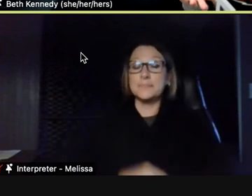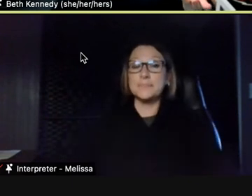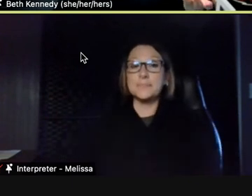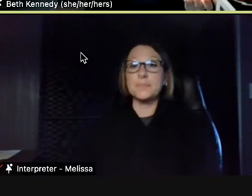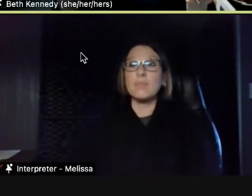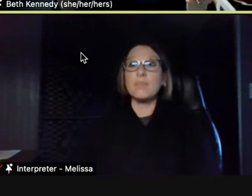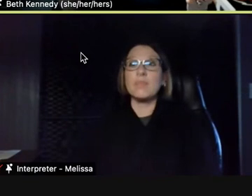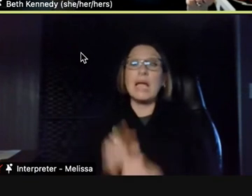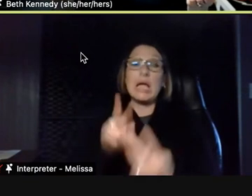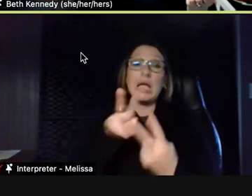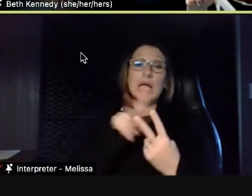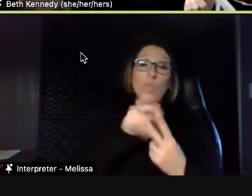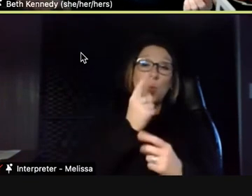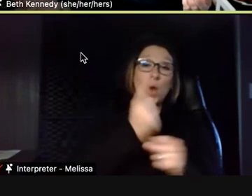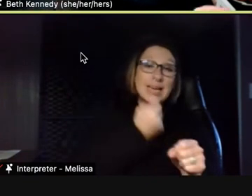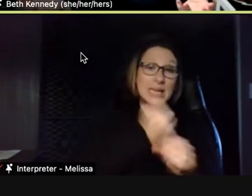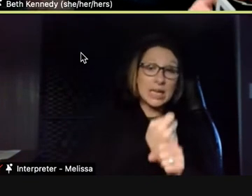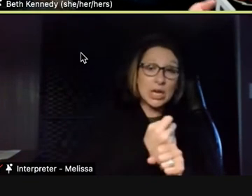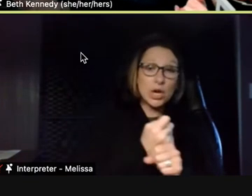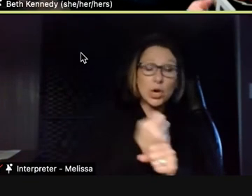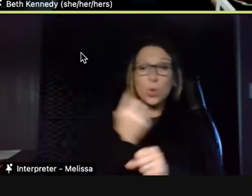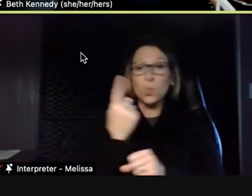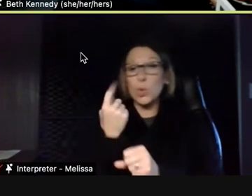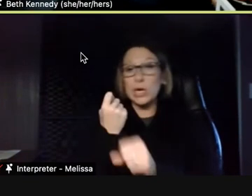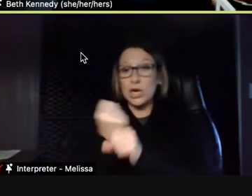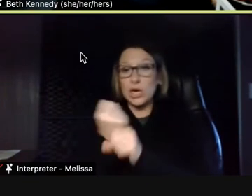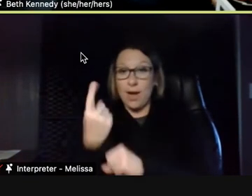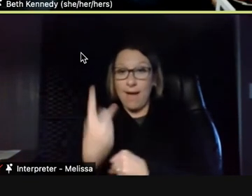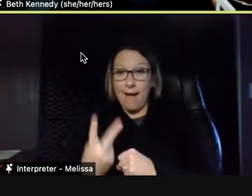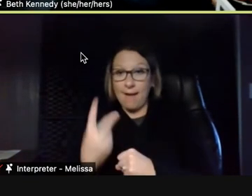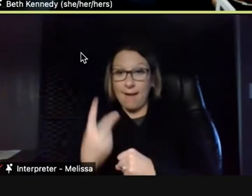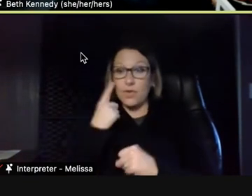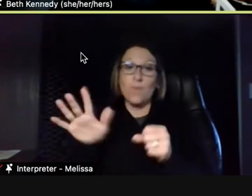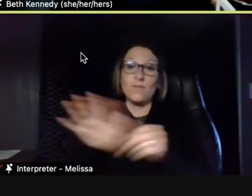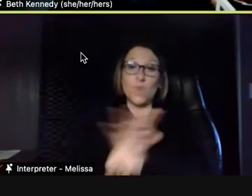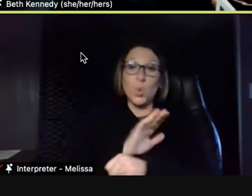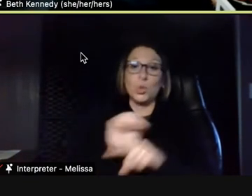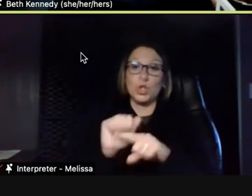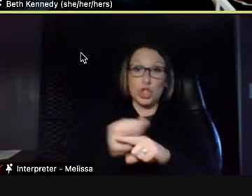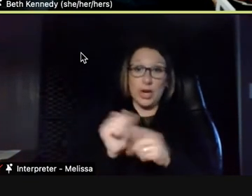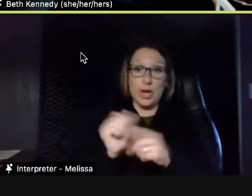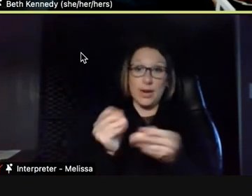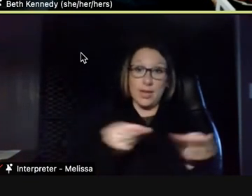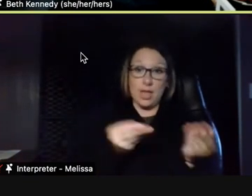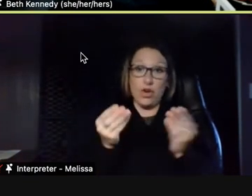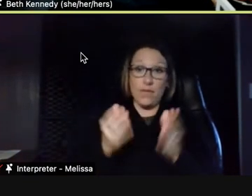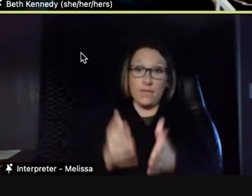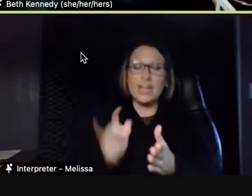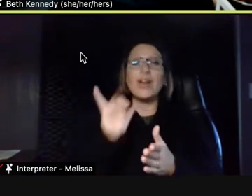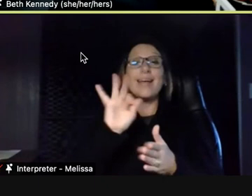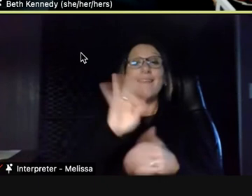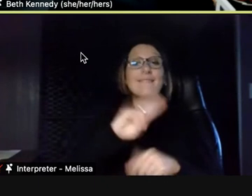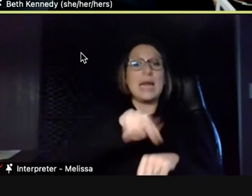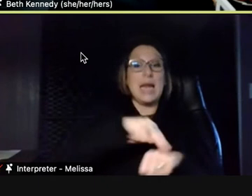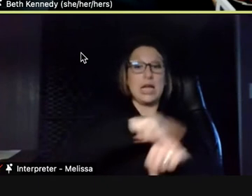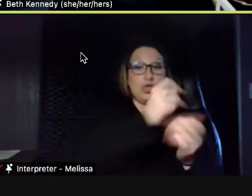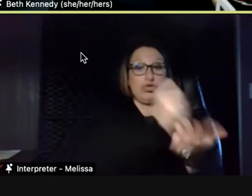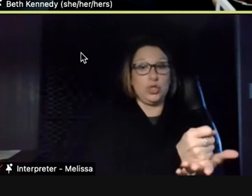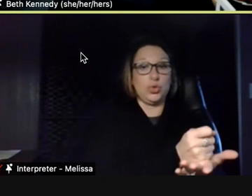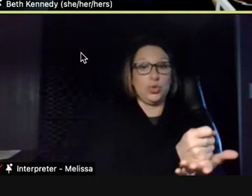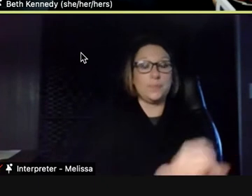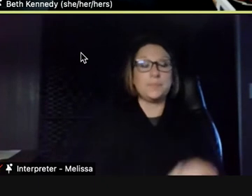takes a year or about a year and a half to get trained as an intervener if you're going for the national